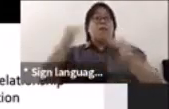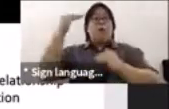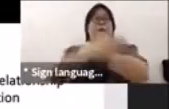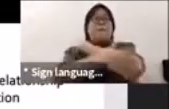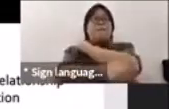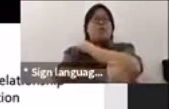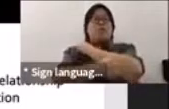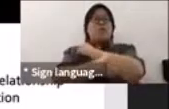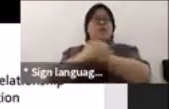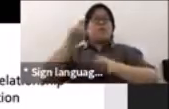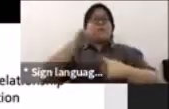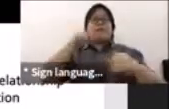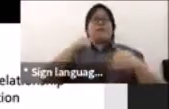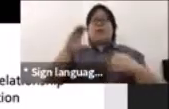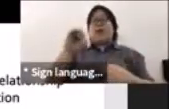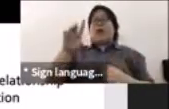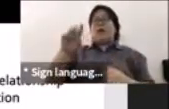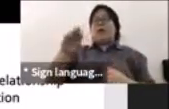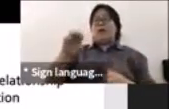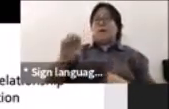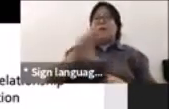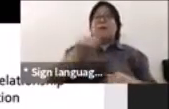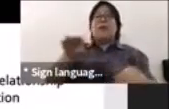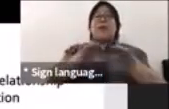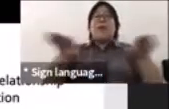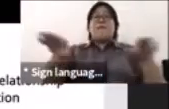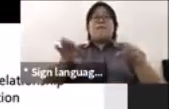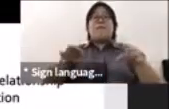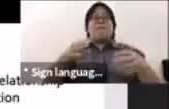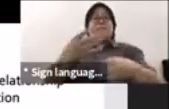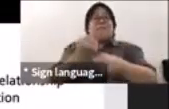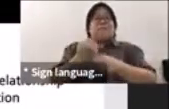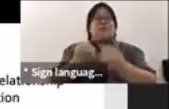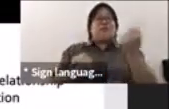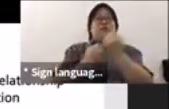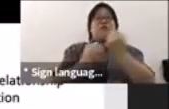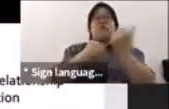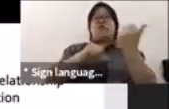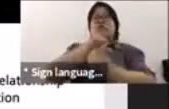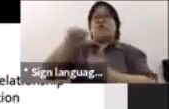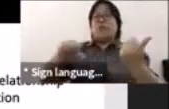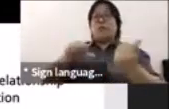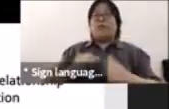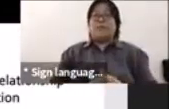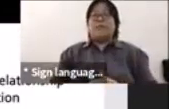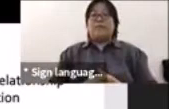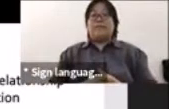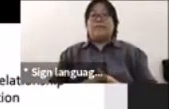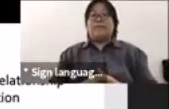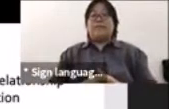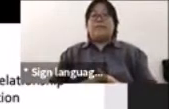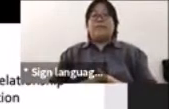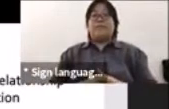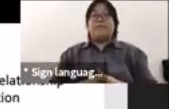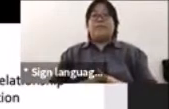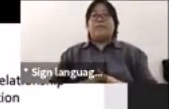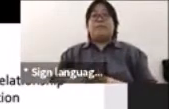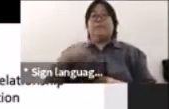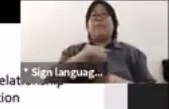sexual health outcome. And the level of perceived social support, which is low, then they have